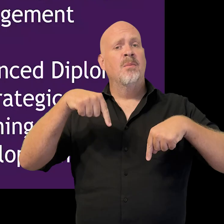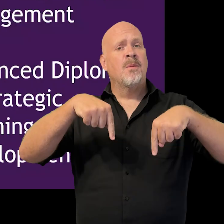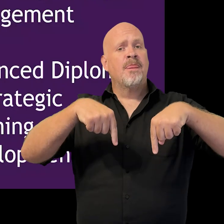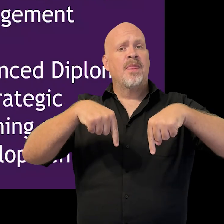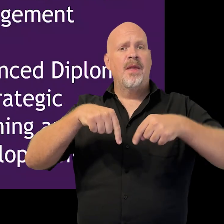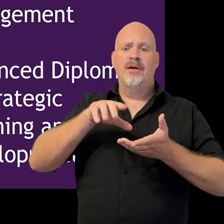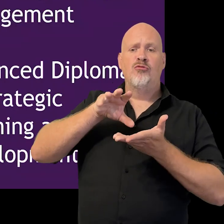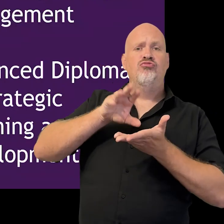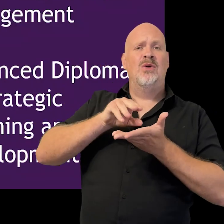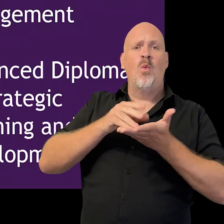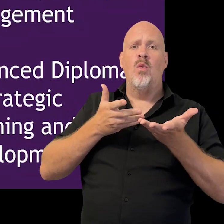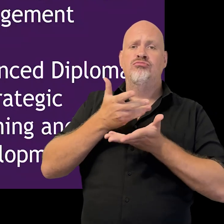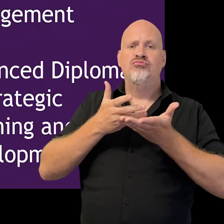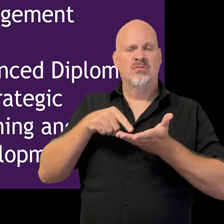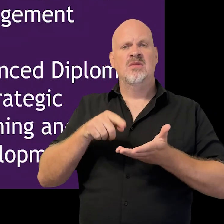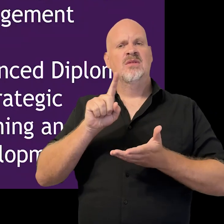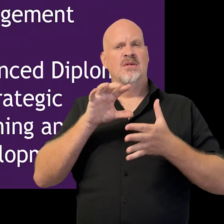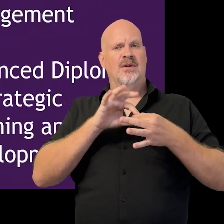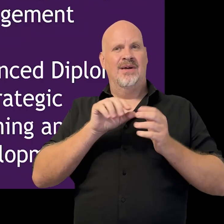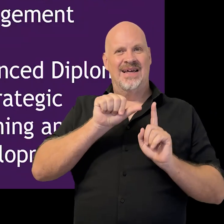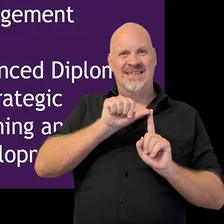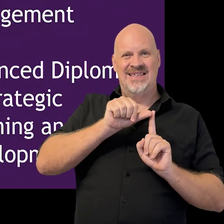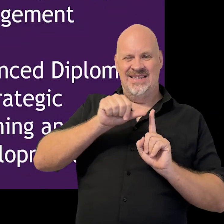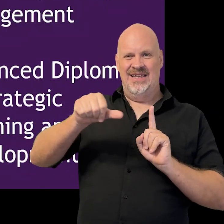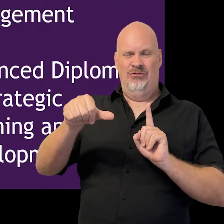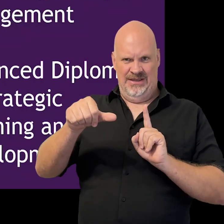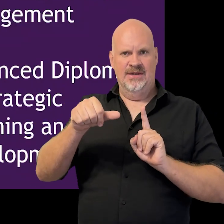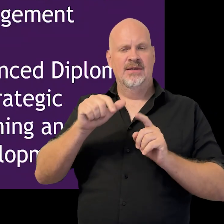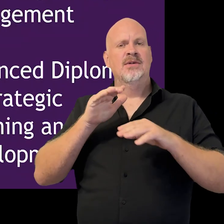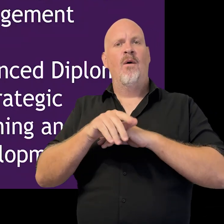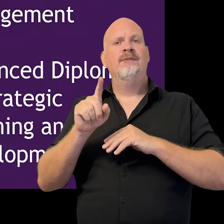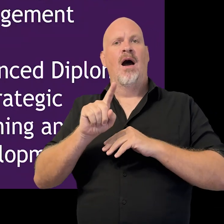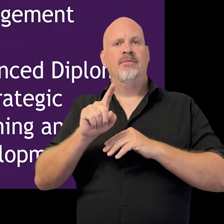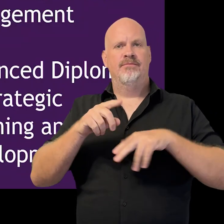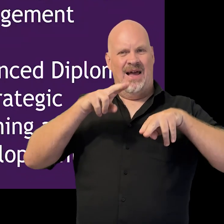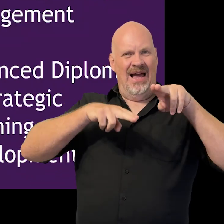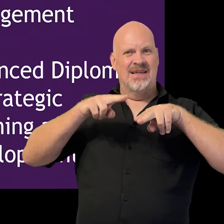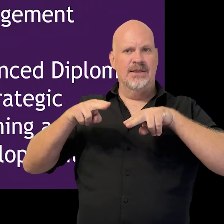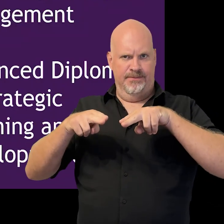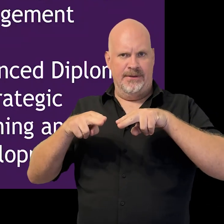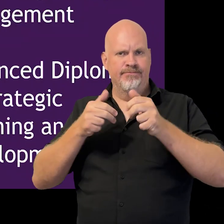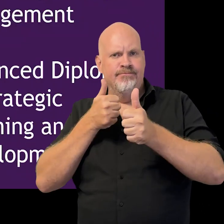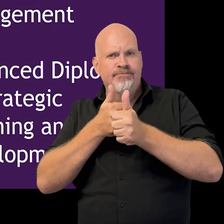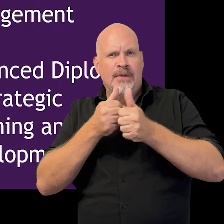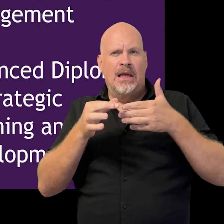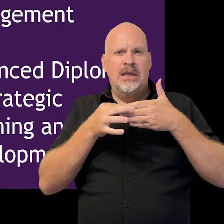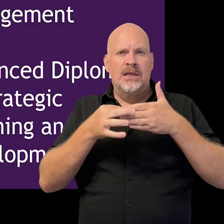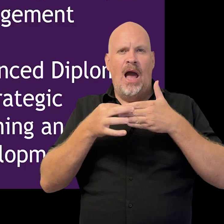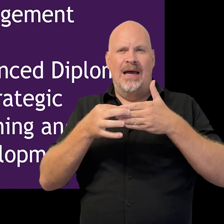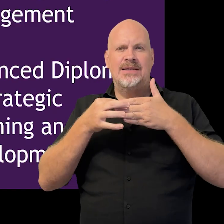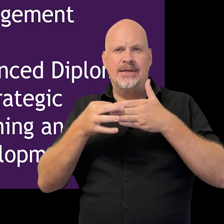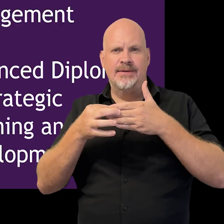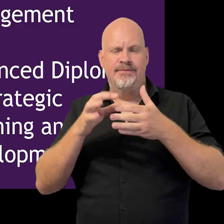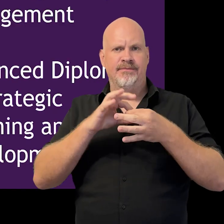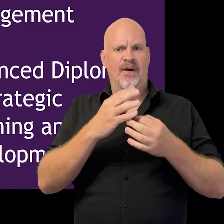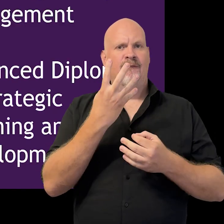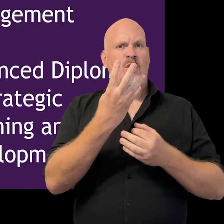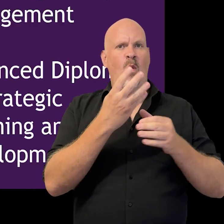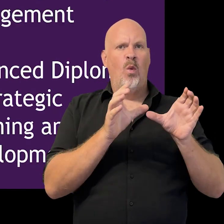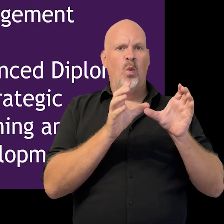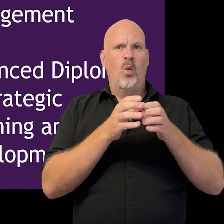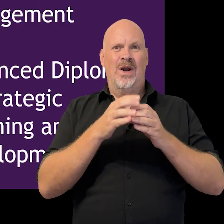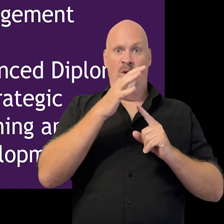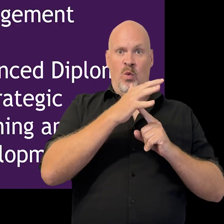everybody, and welcome to the webinar that's relating to these particular qualifications. It's the